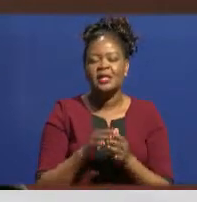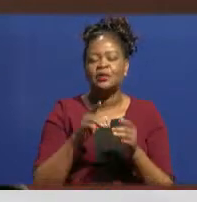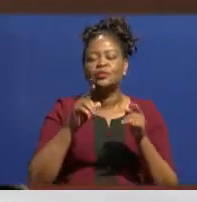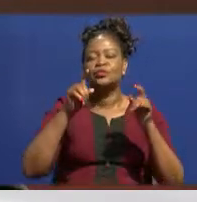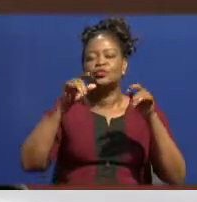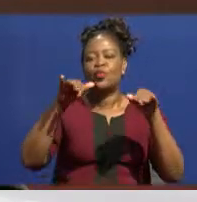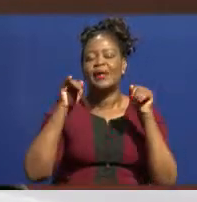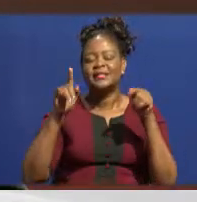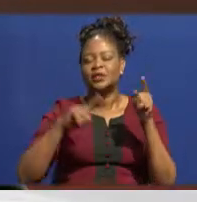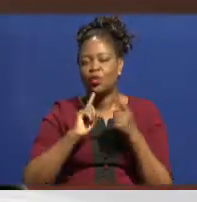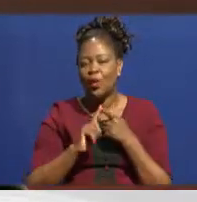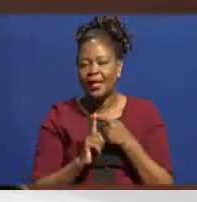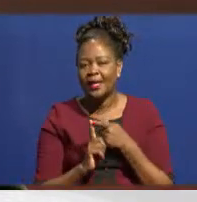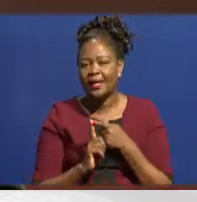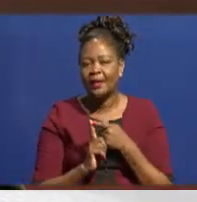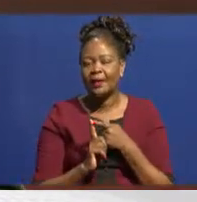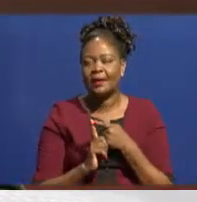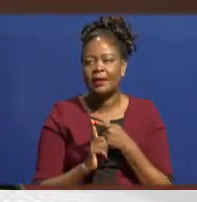waiting when